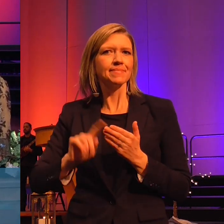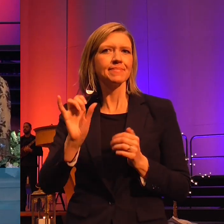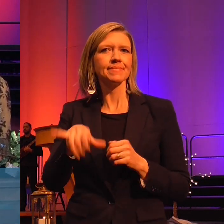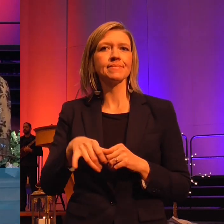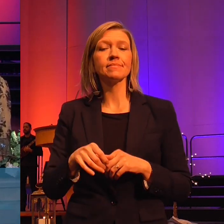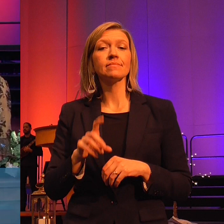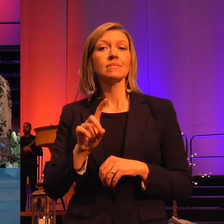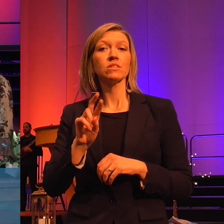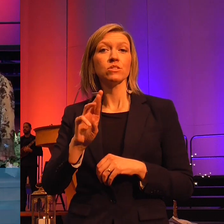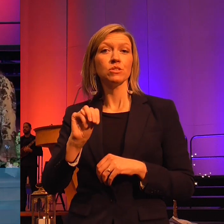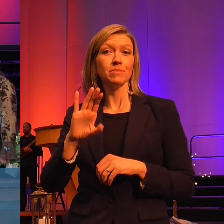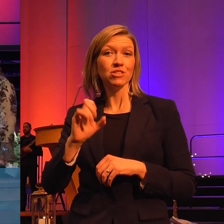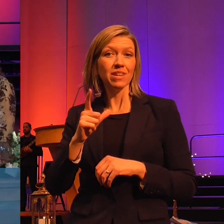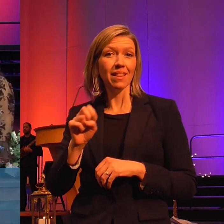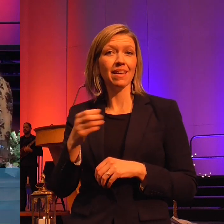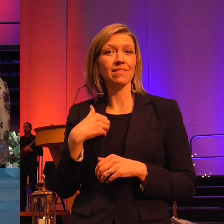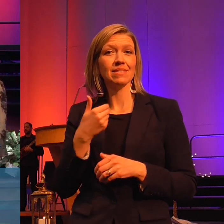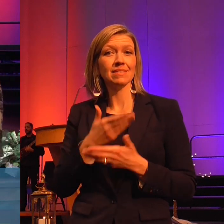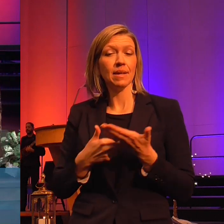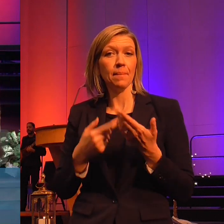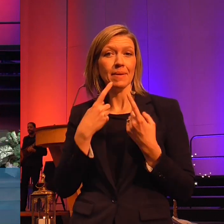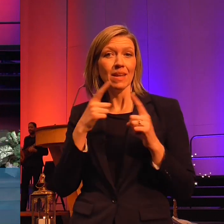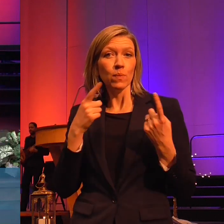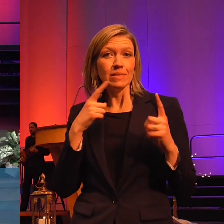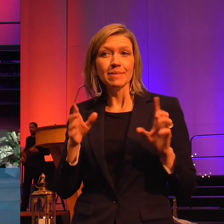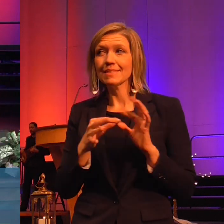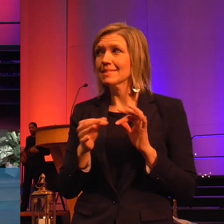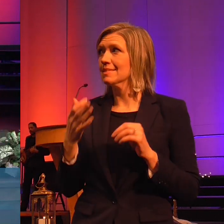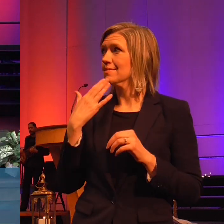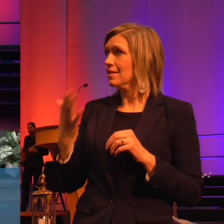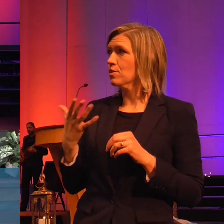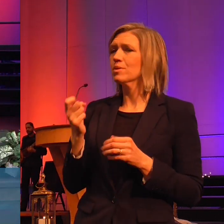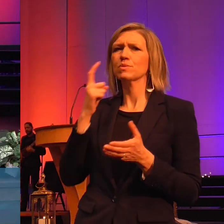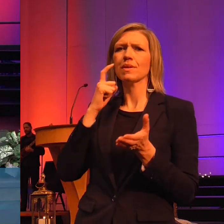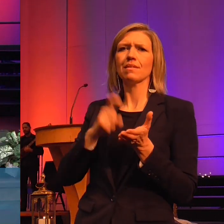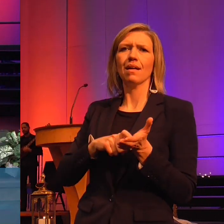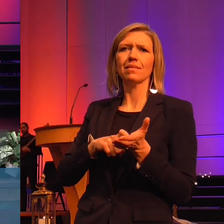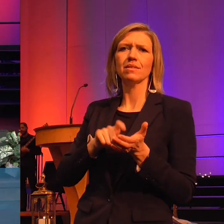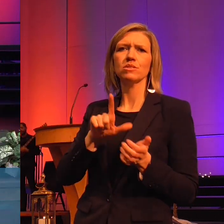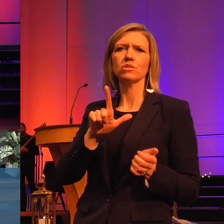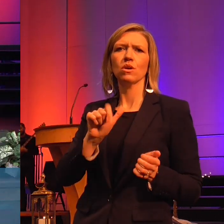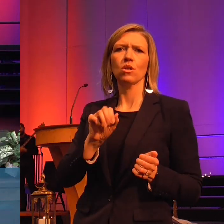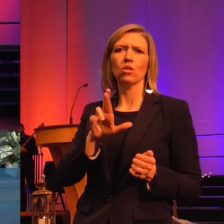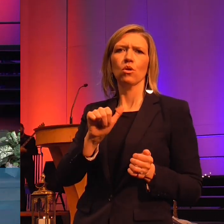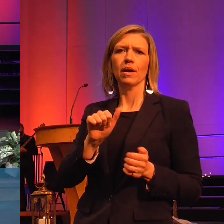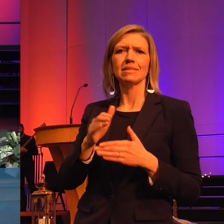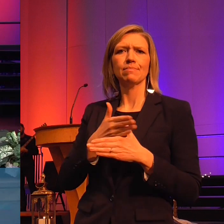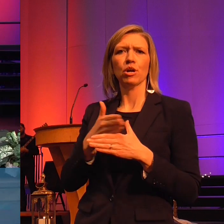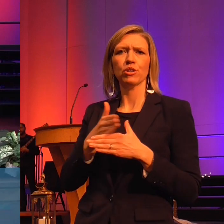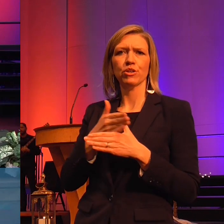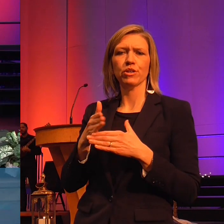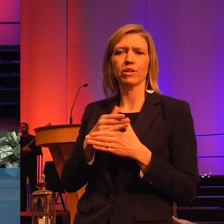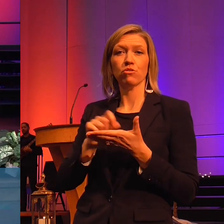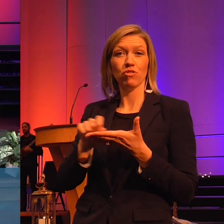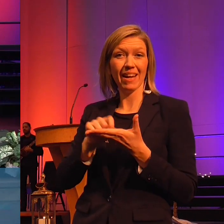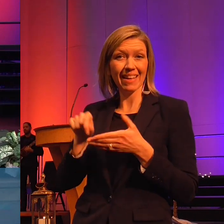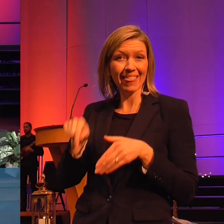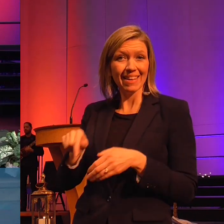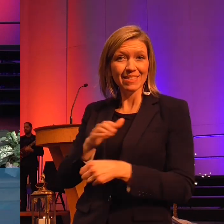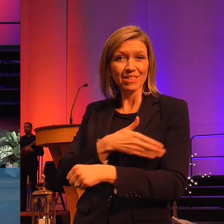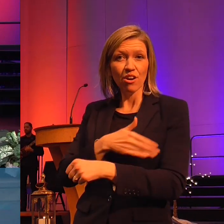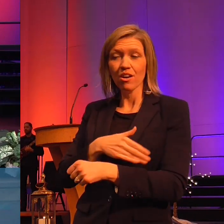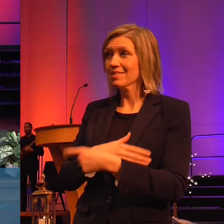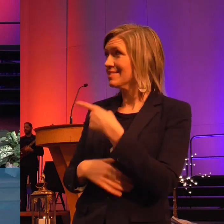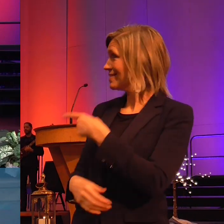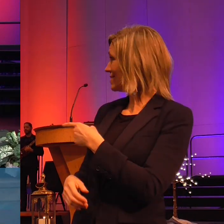we have some announcements. Yeah, thank you. Hey, I want to acknowledge Laura's partner in writing a lot of these songs she's singing. Craig Minnelli's right here today,